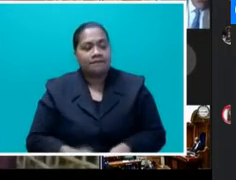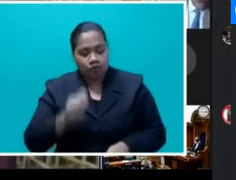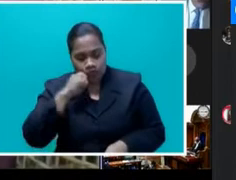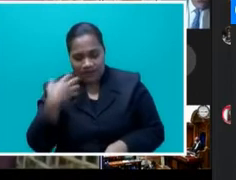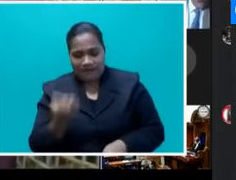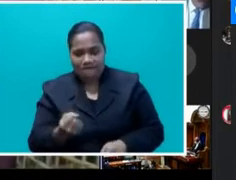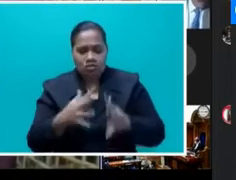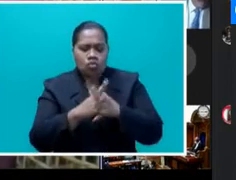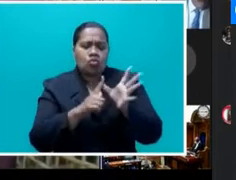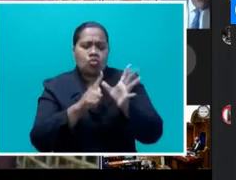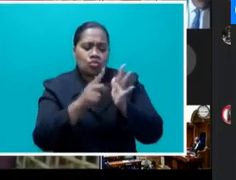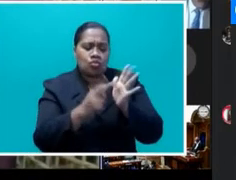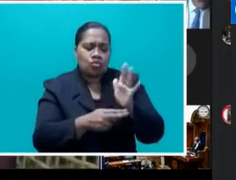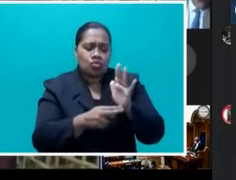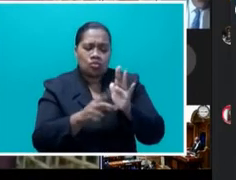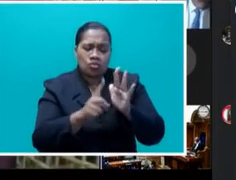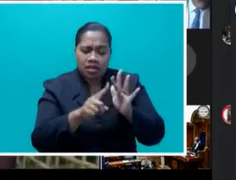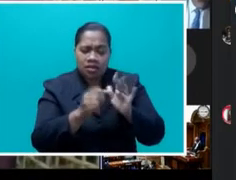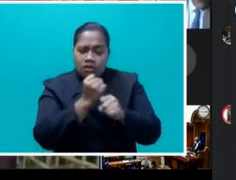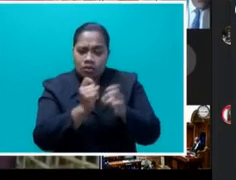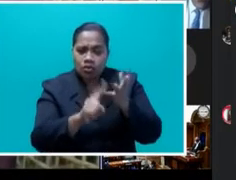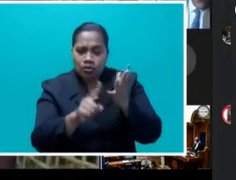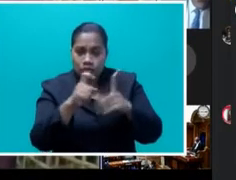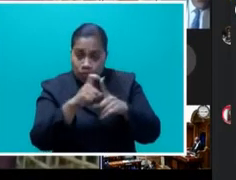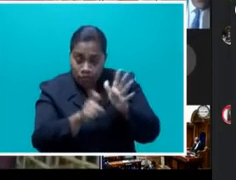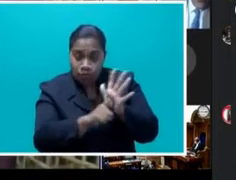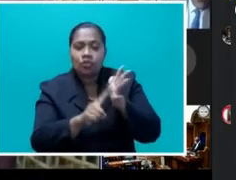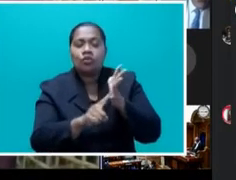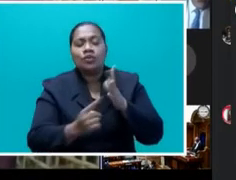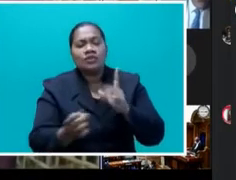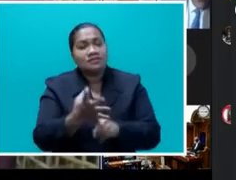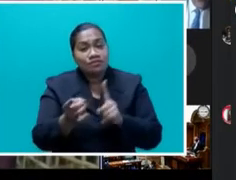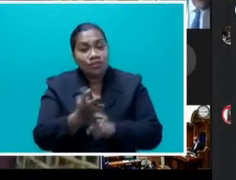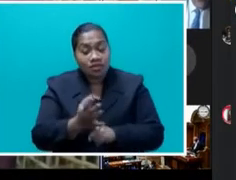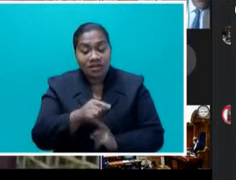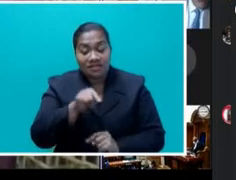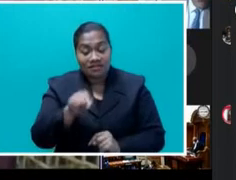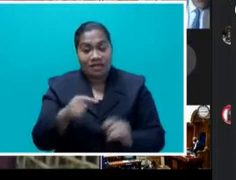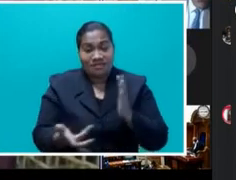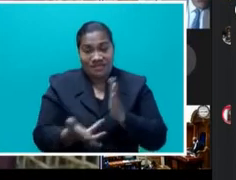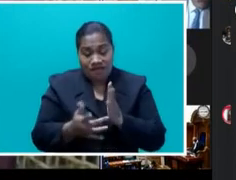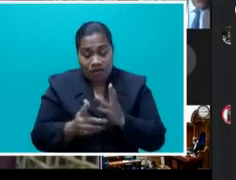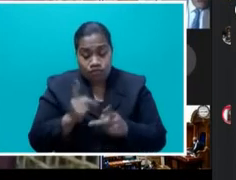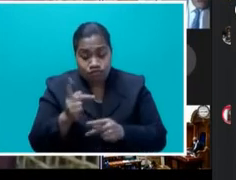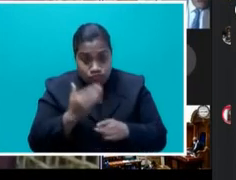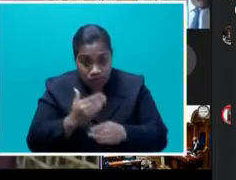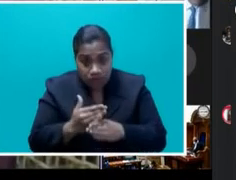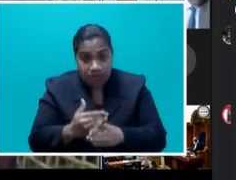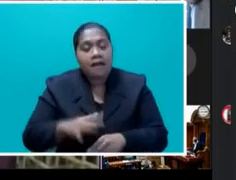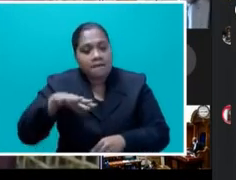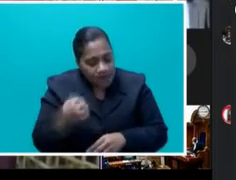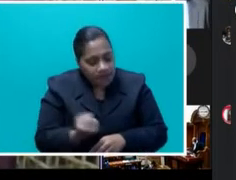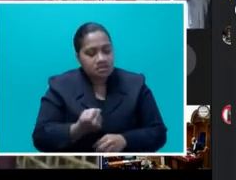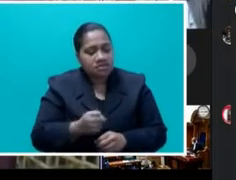site, and it is important that we all understand that these technical processes must be fulfilled and done